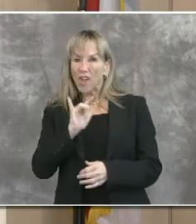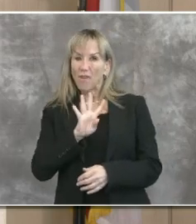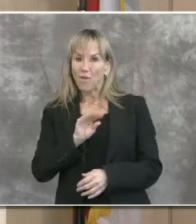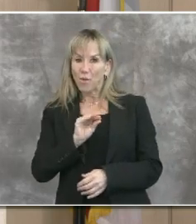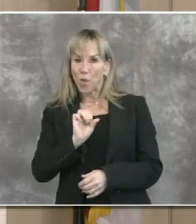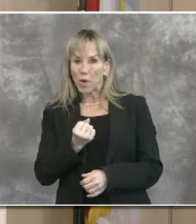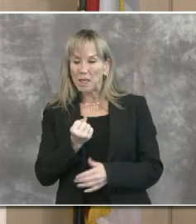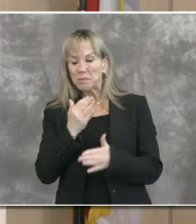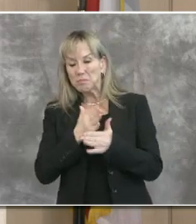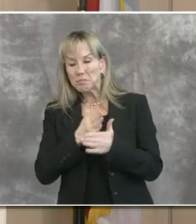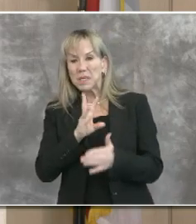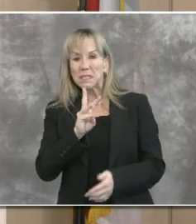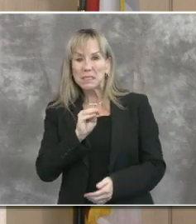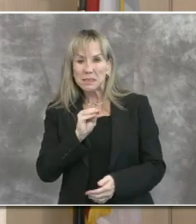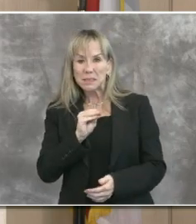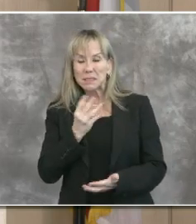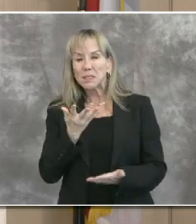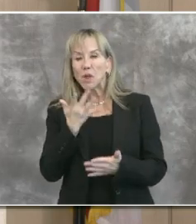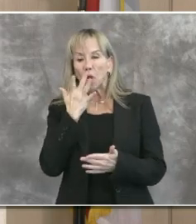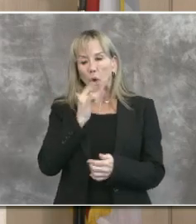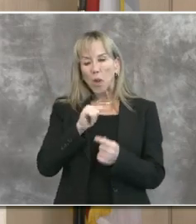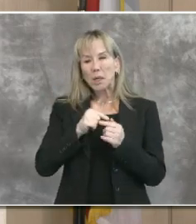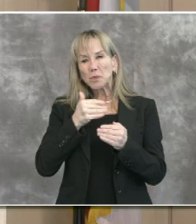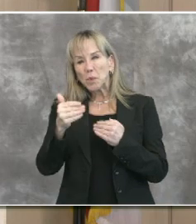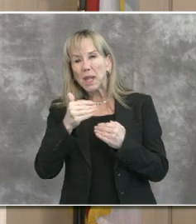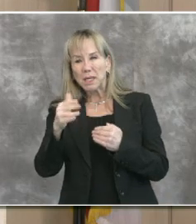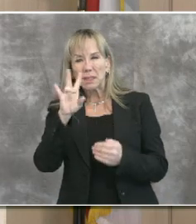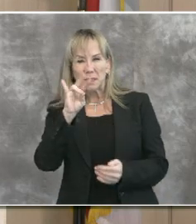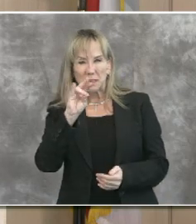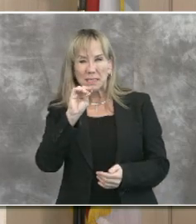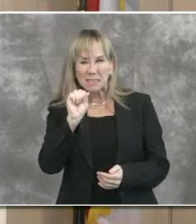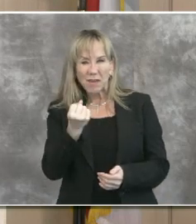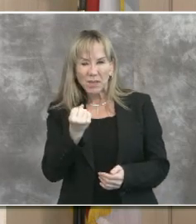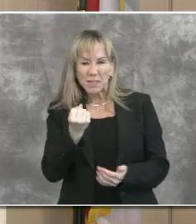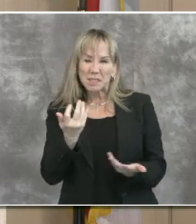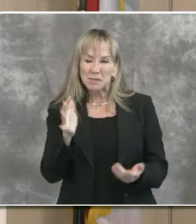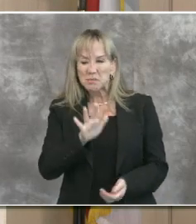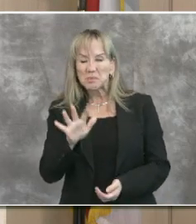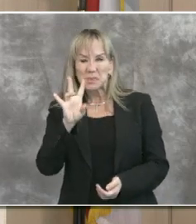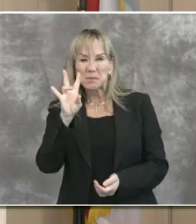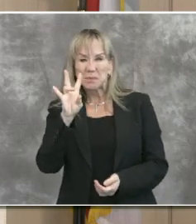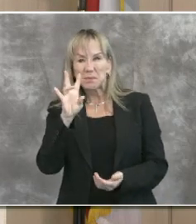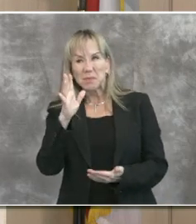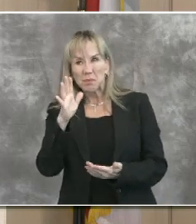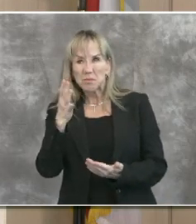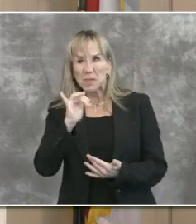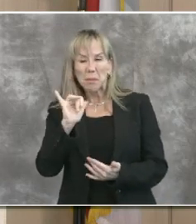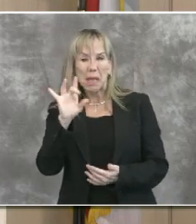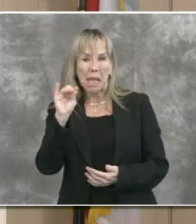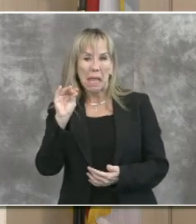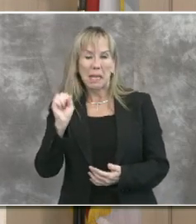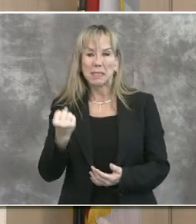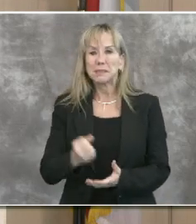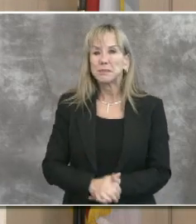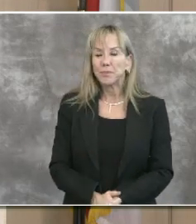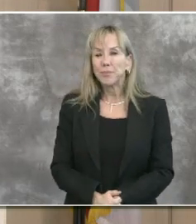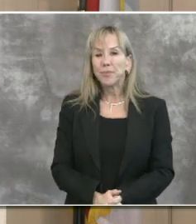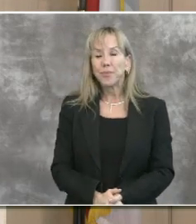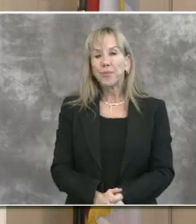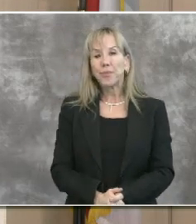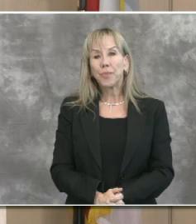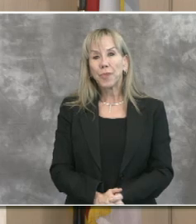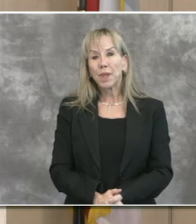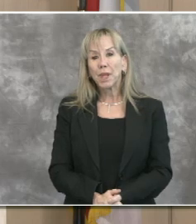mid 60s, and early to late 70s, as well as early to late 80s. All but one of